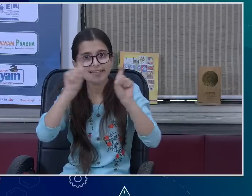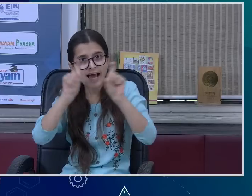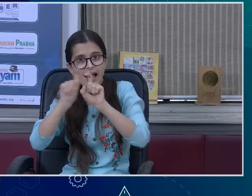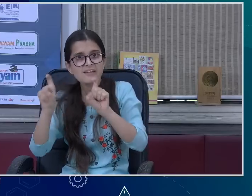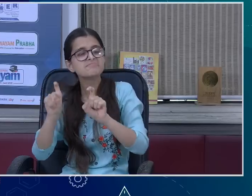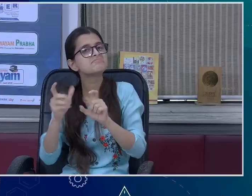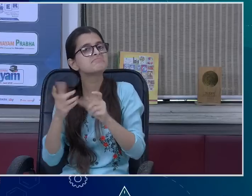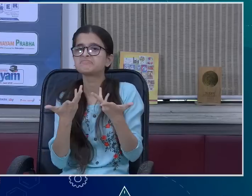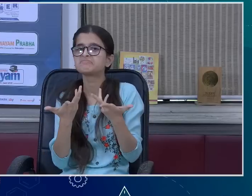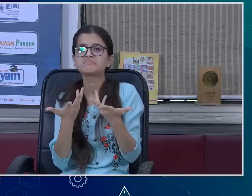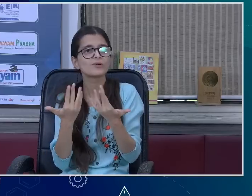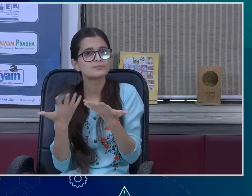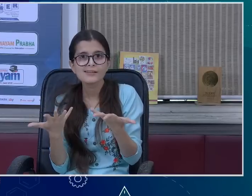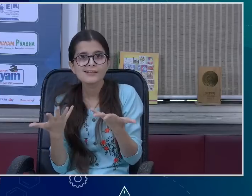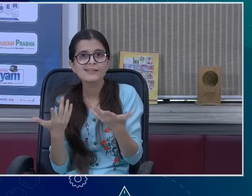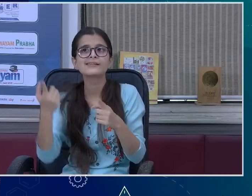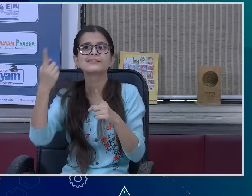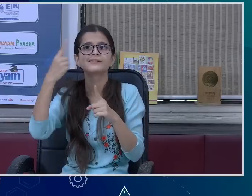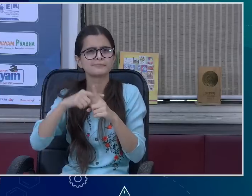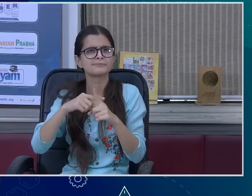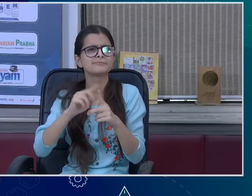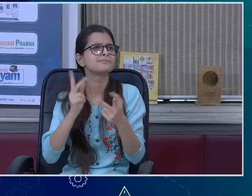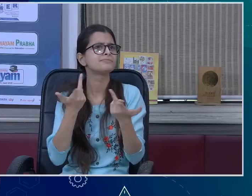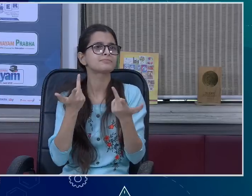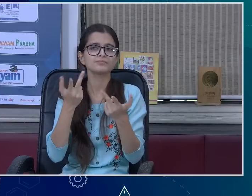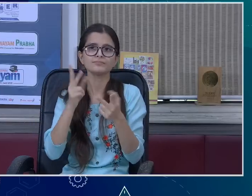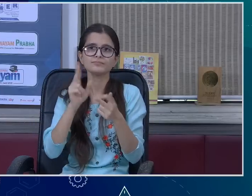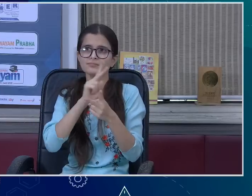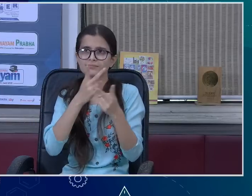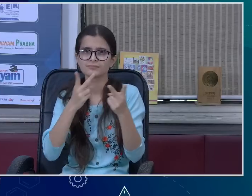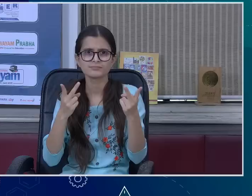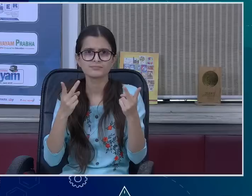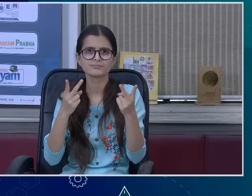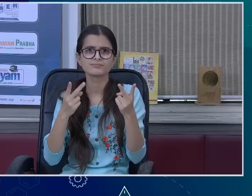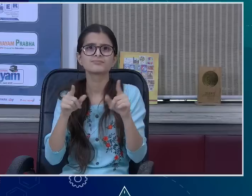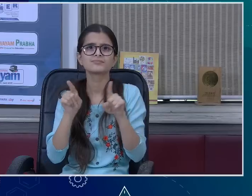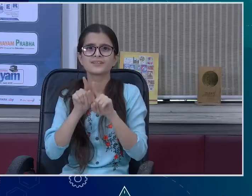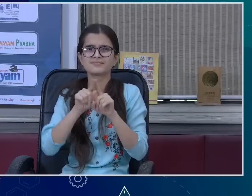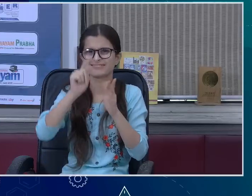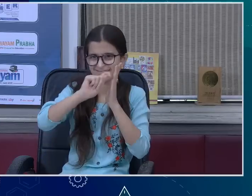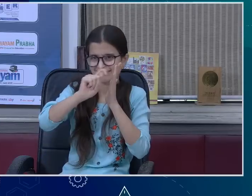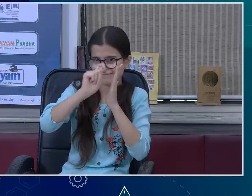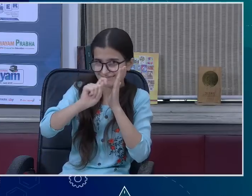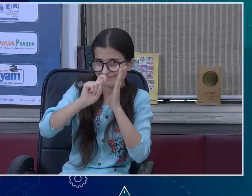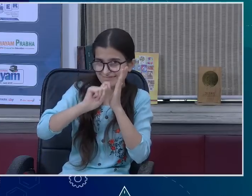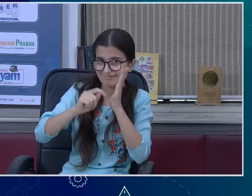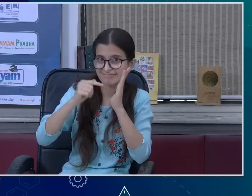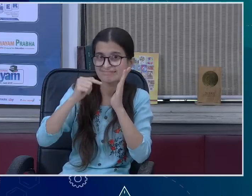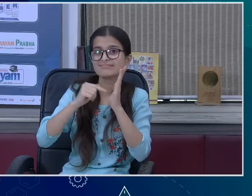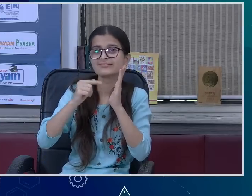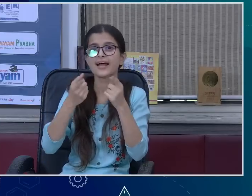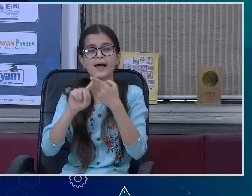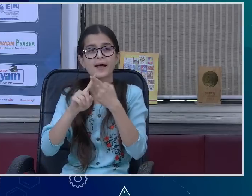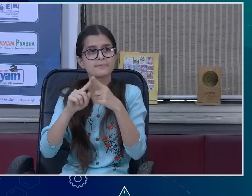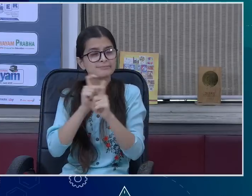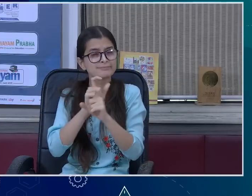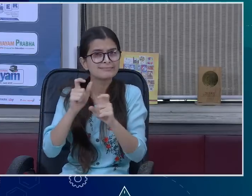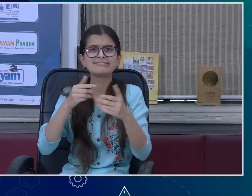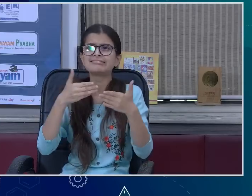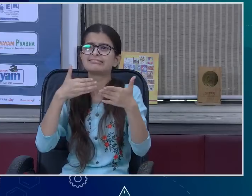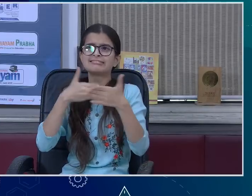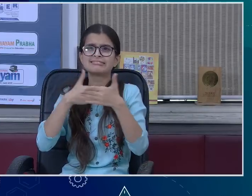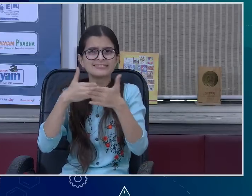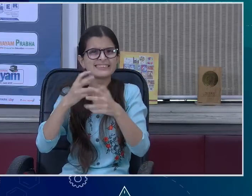and also that rhyming, that when we teach rhyming or expect them to rhyme, that they have difficulty in